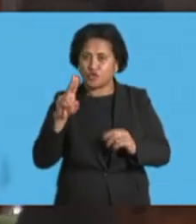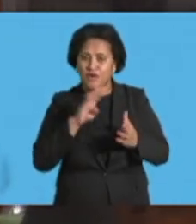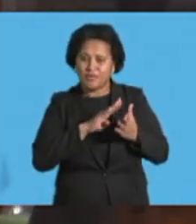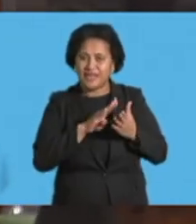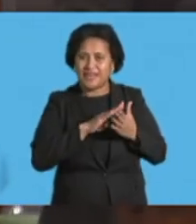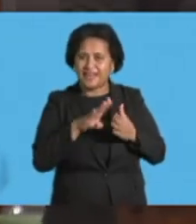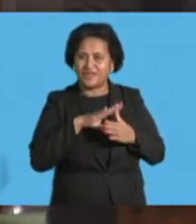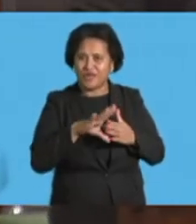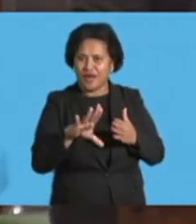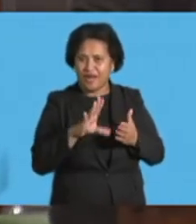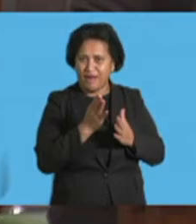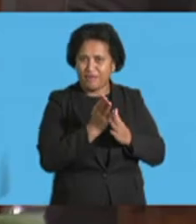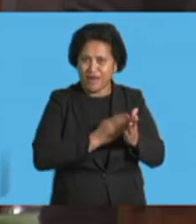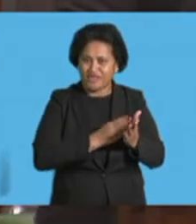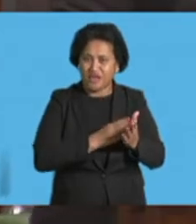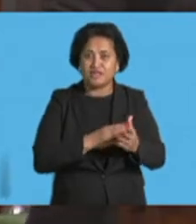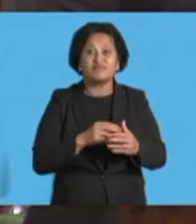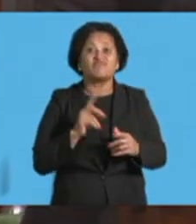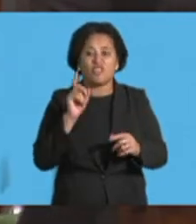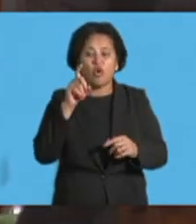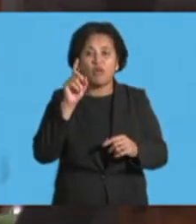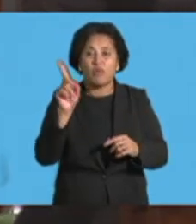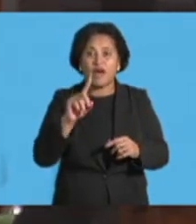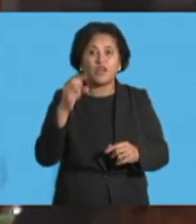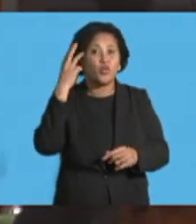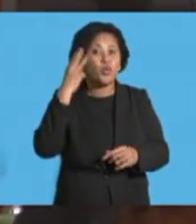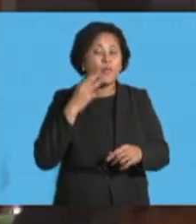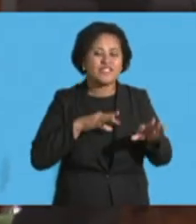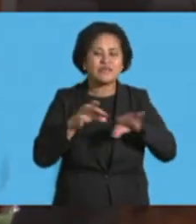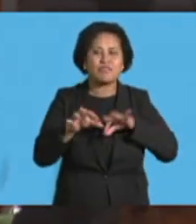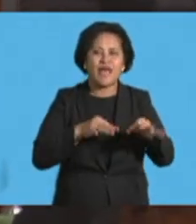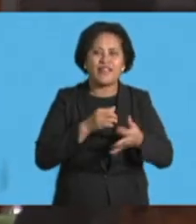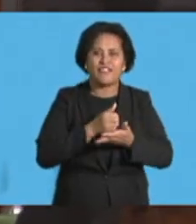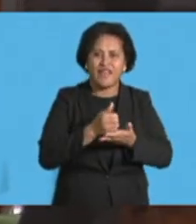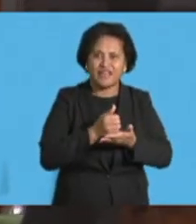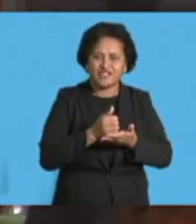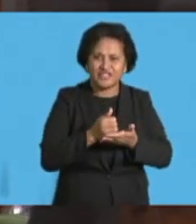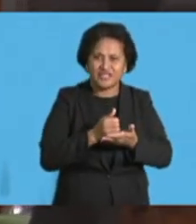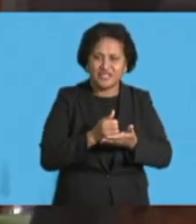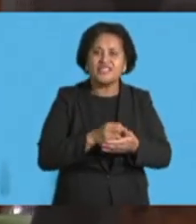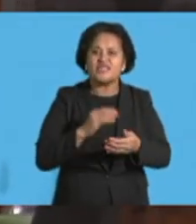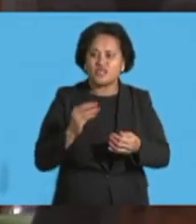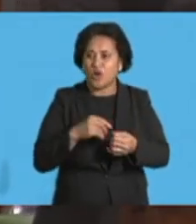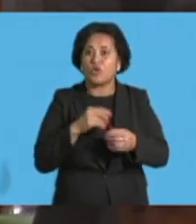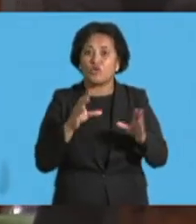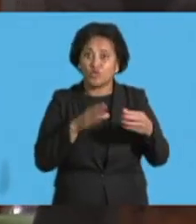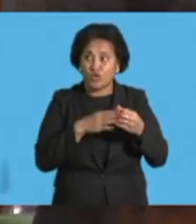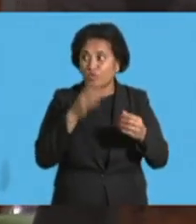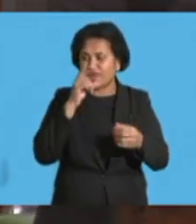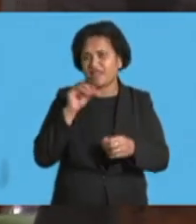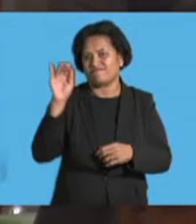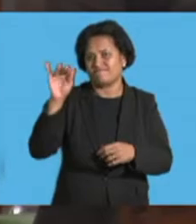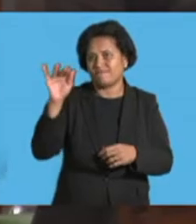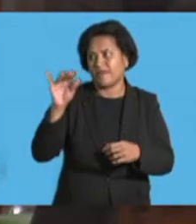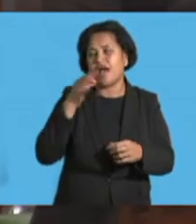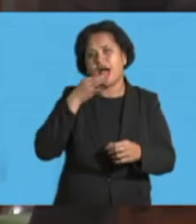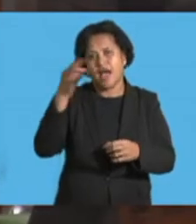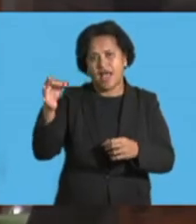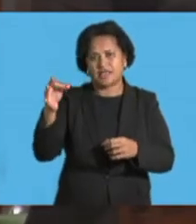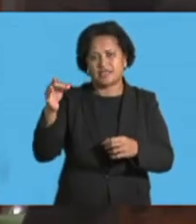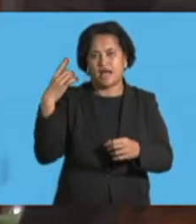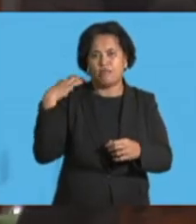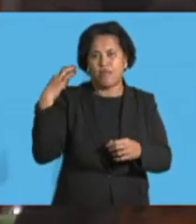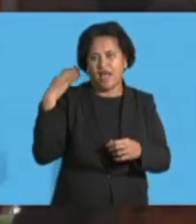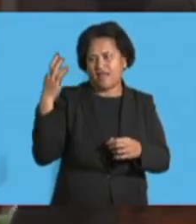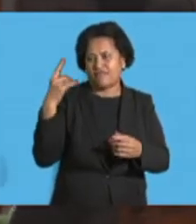allocation to the Women's Plan of Action, whereby women's groups can request for funding assistance for their income-generating projects under the